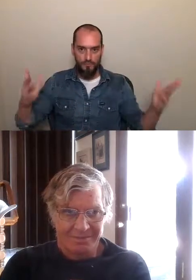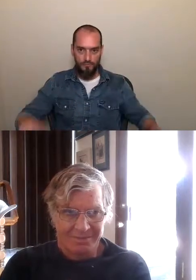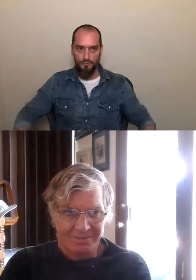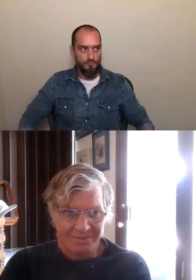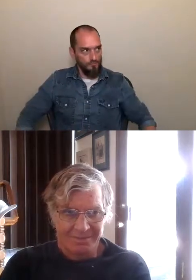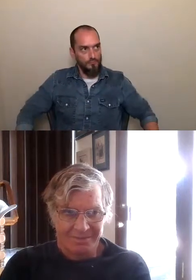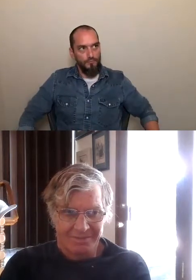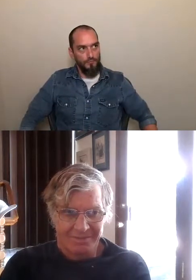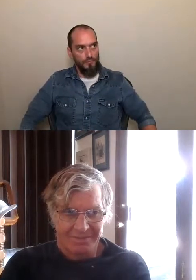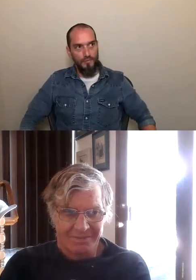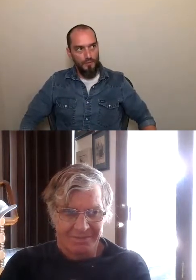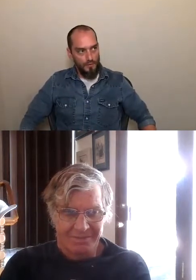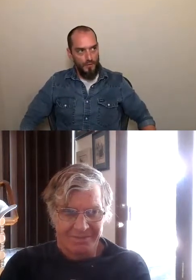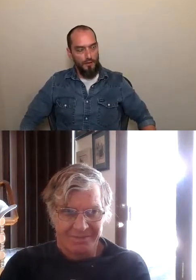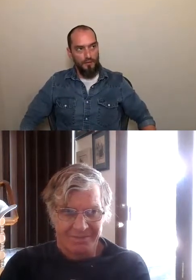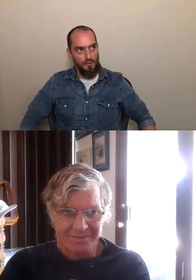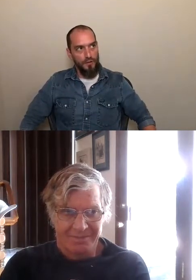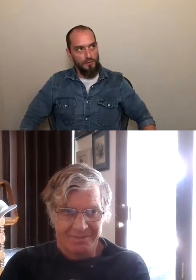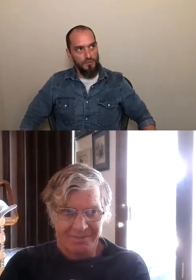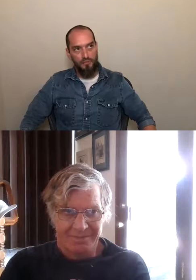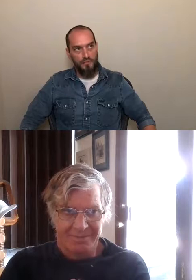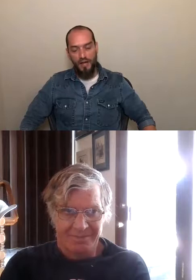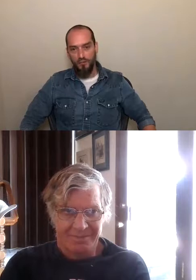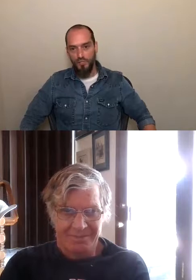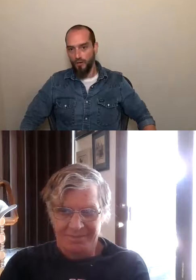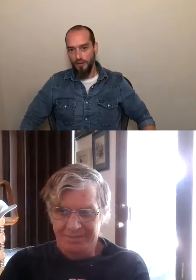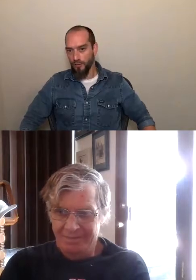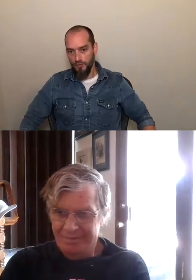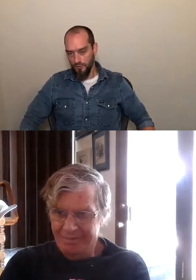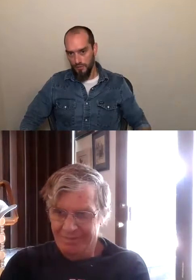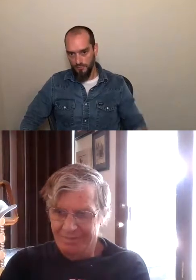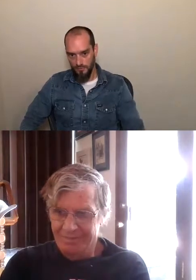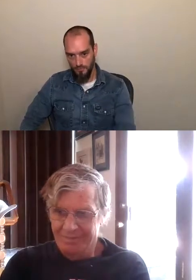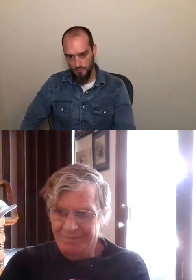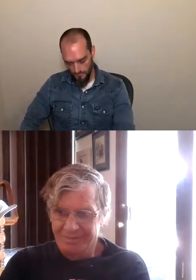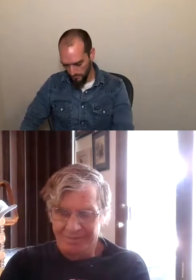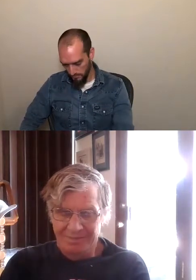Showers. Good God. Almost every tiled shower I go into, y'all.